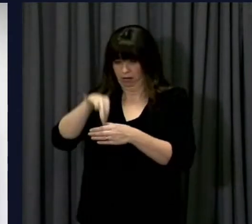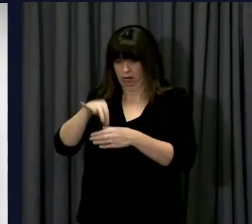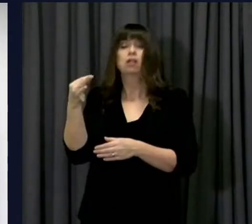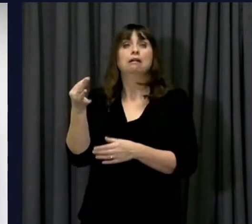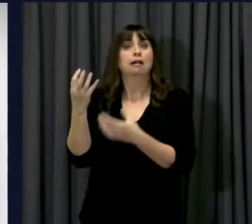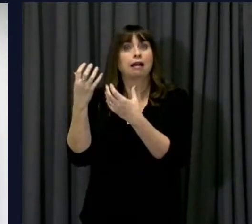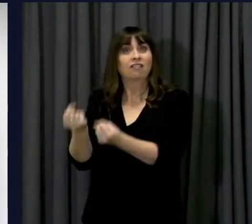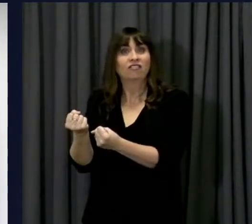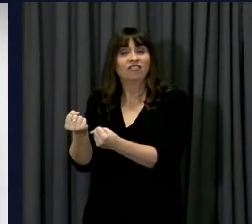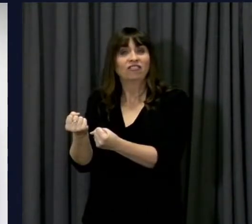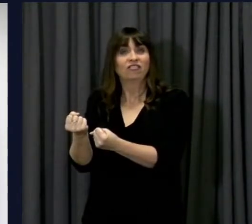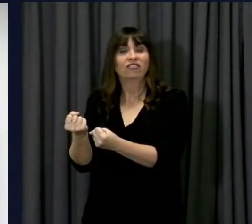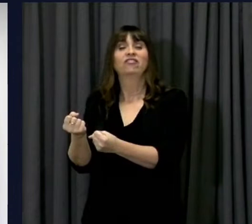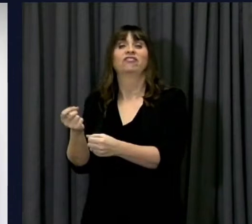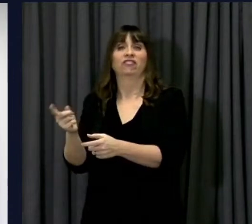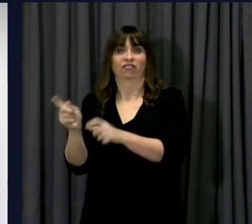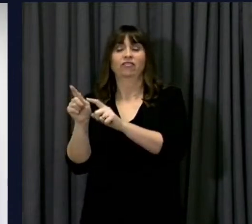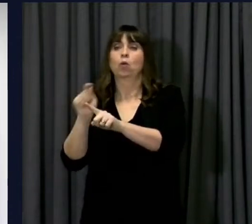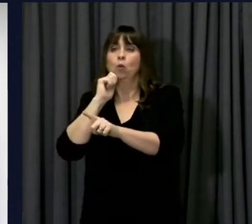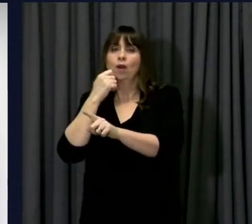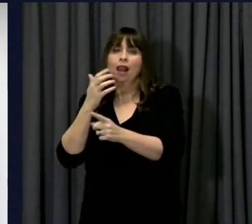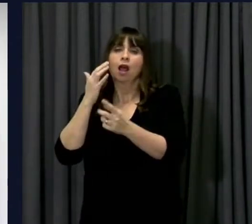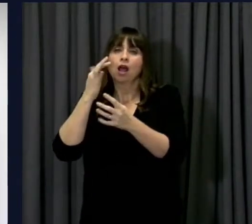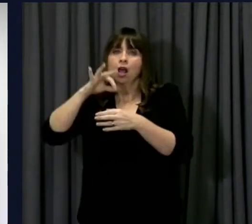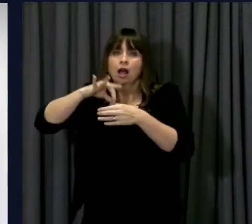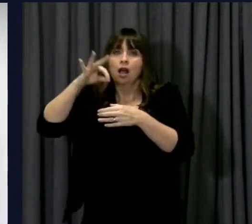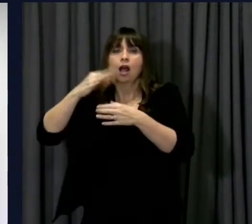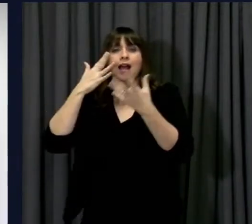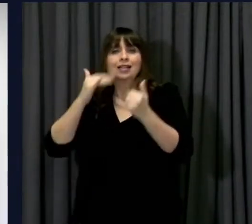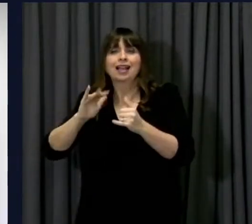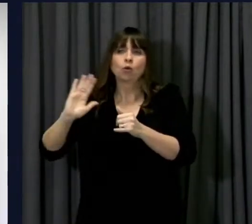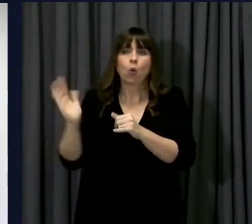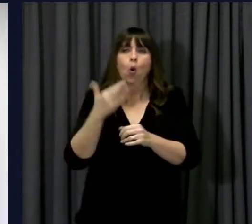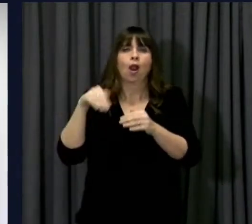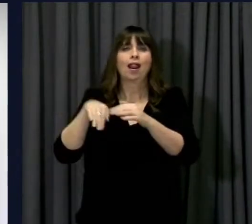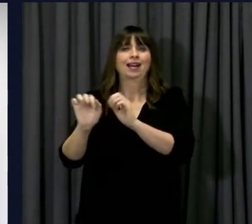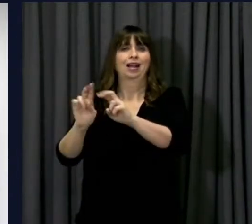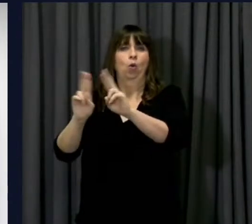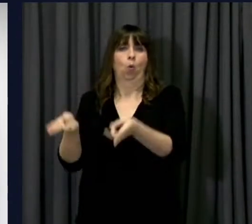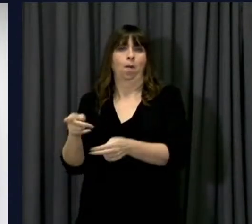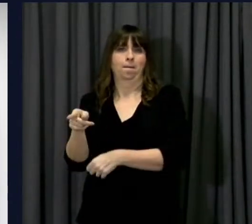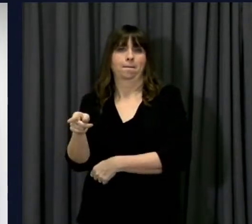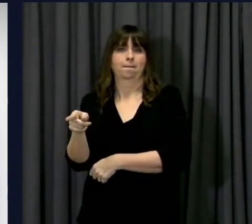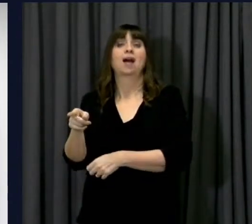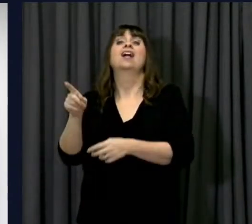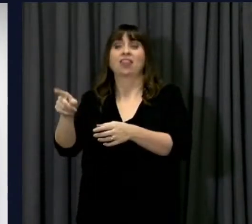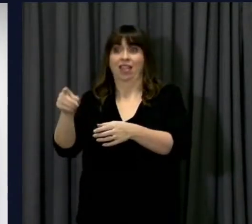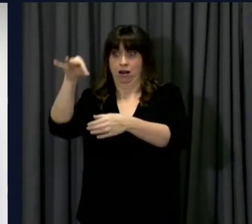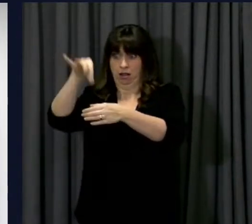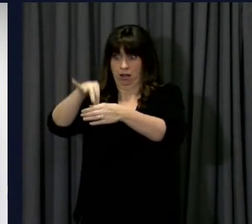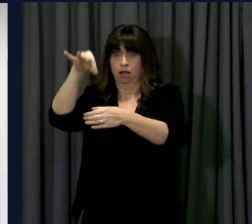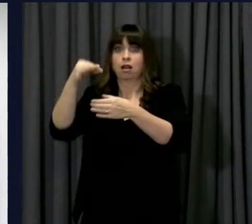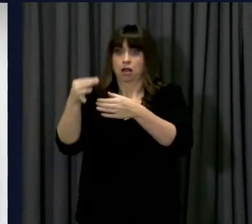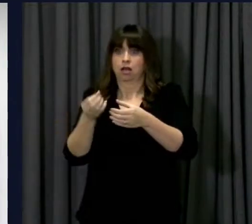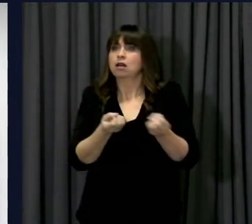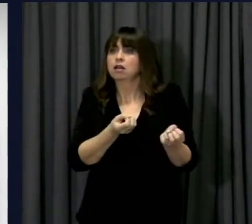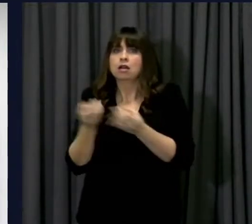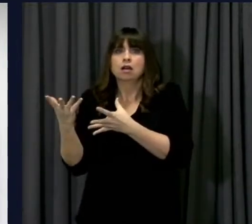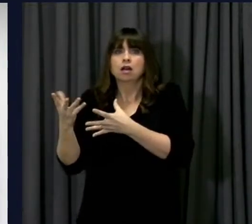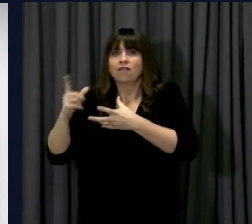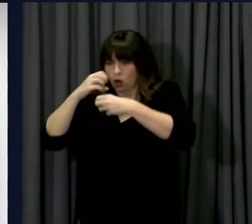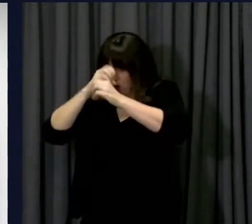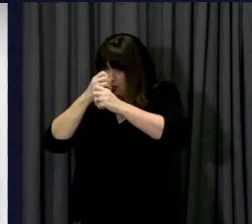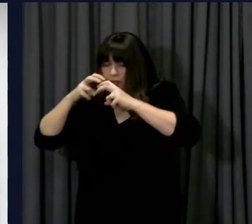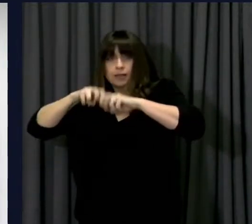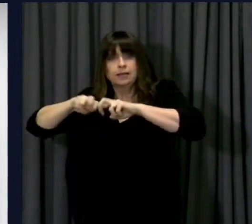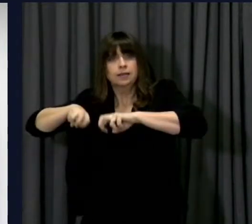person's household contacts will also be tested. All positive tests are then sent for genomic sequencing. In